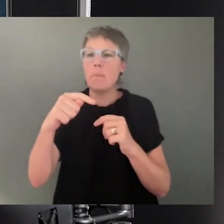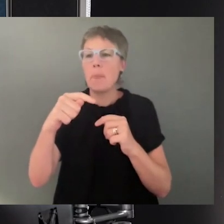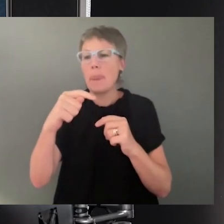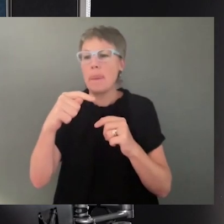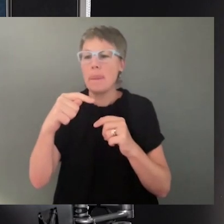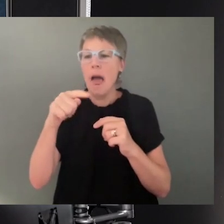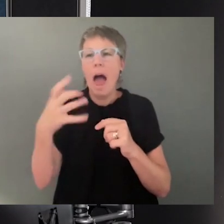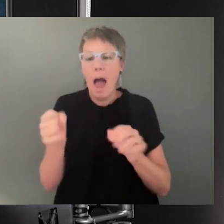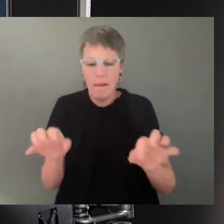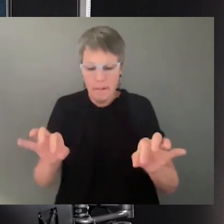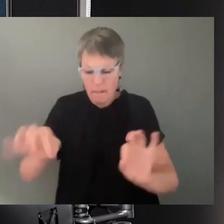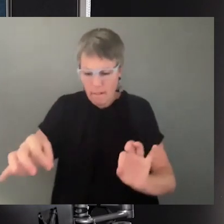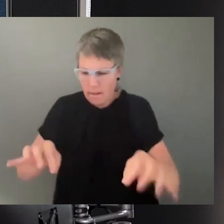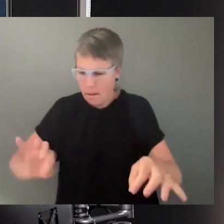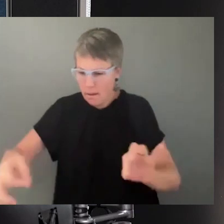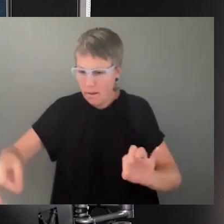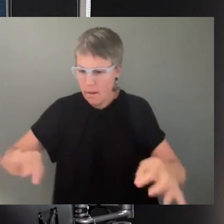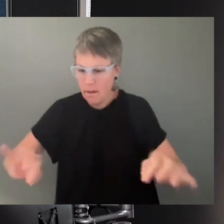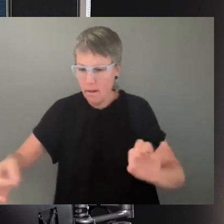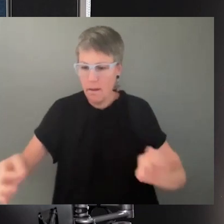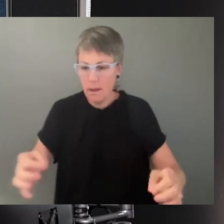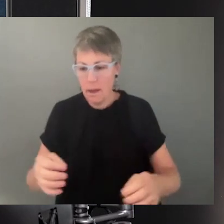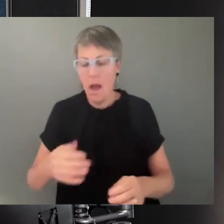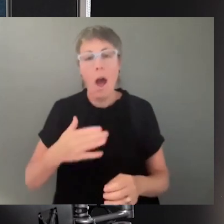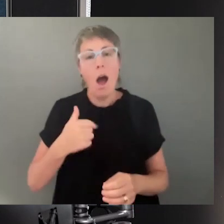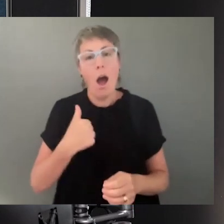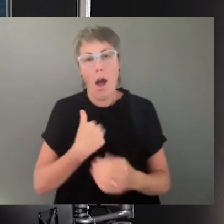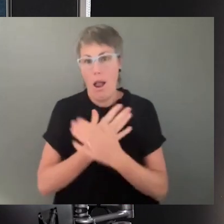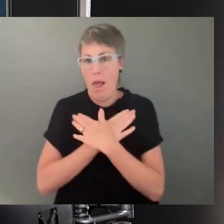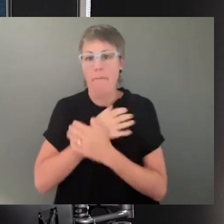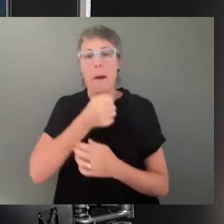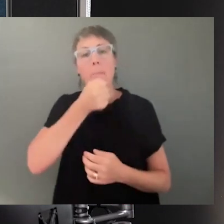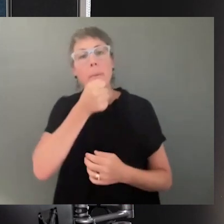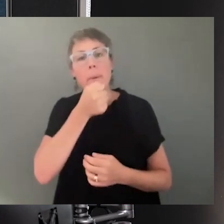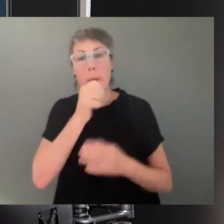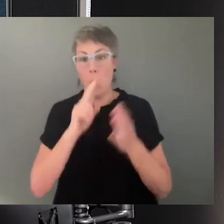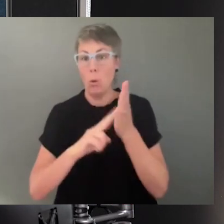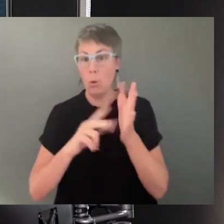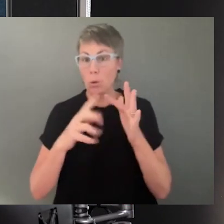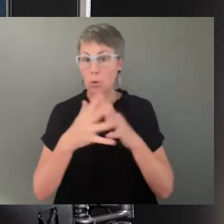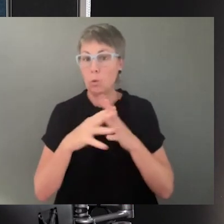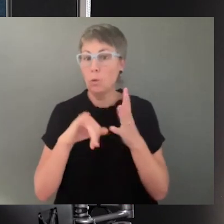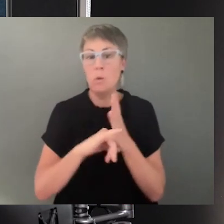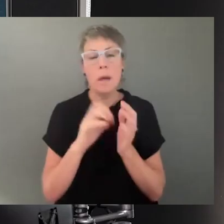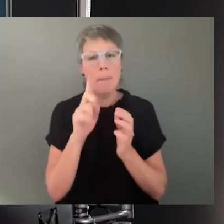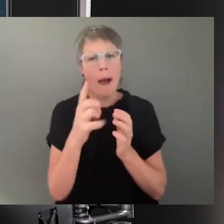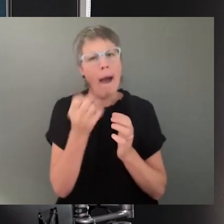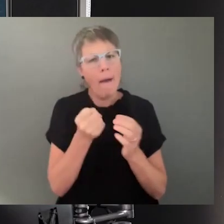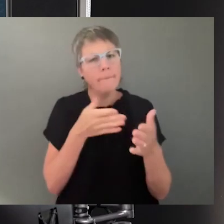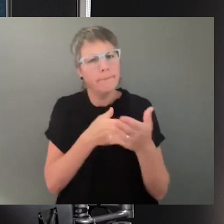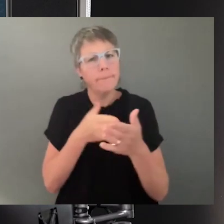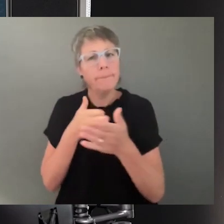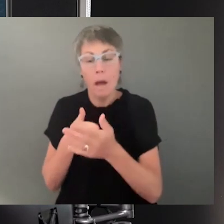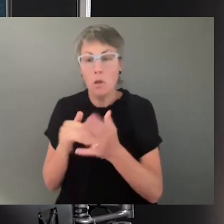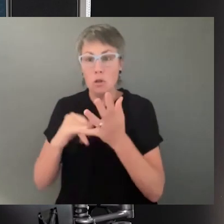desks, or turn buttons on and off, but then also read news live to air. And I can explain that in a minute, but we had to